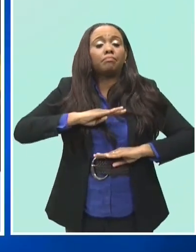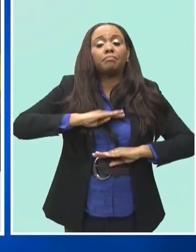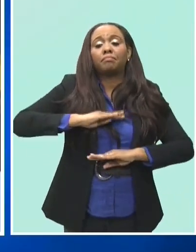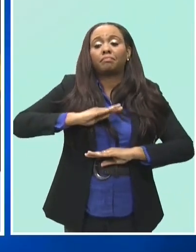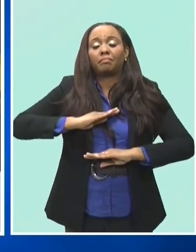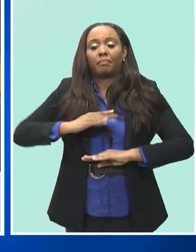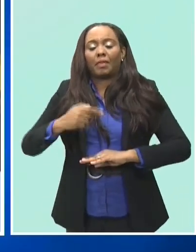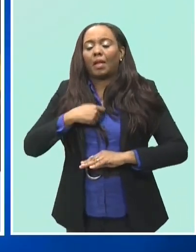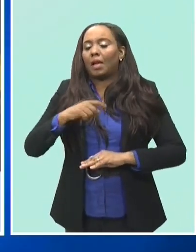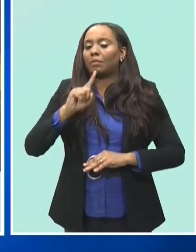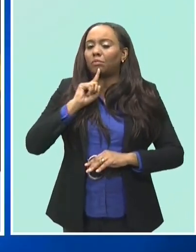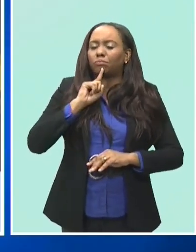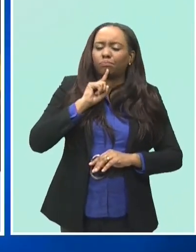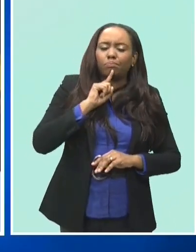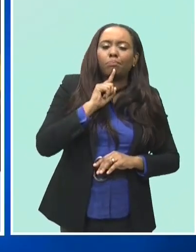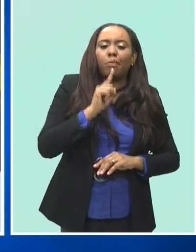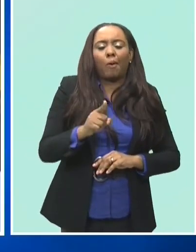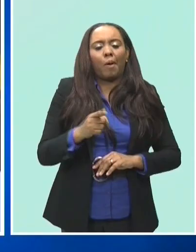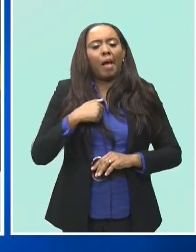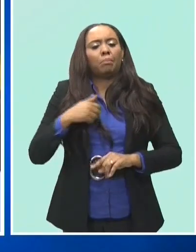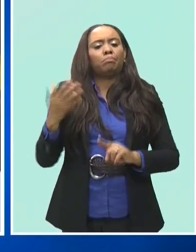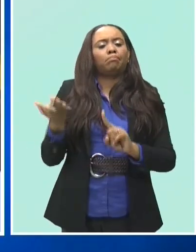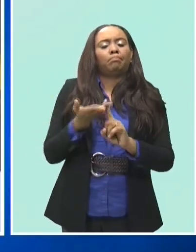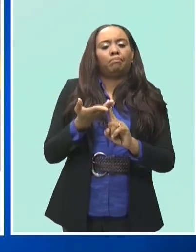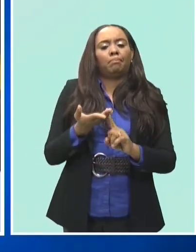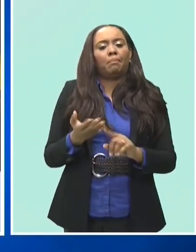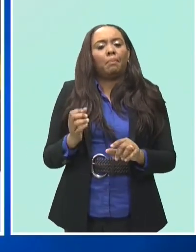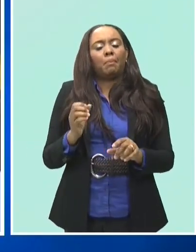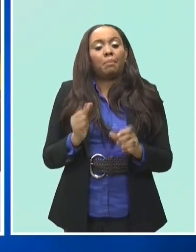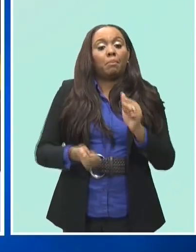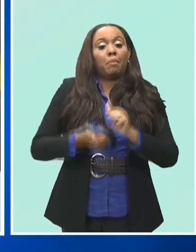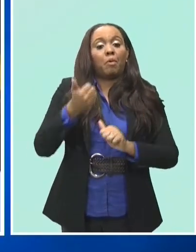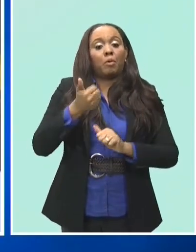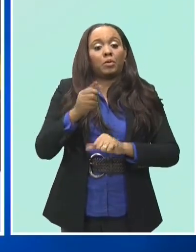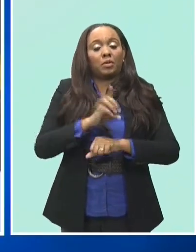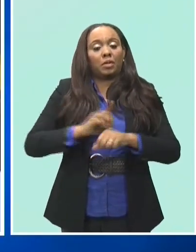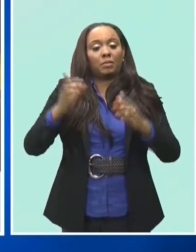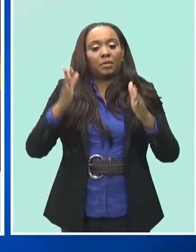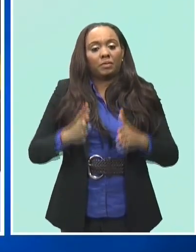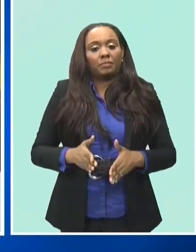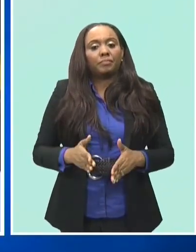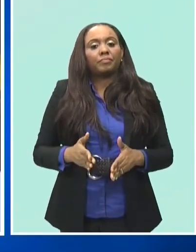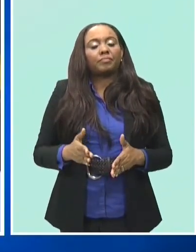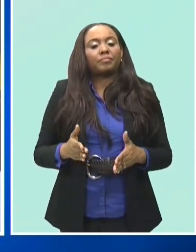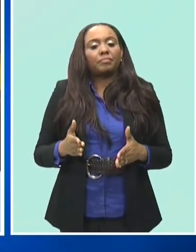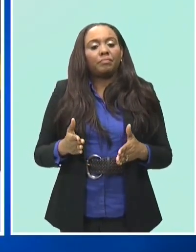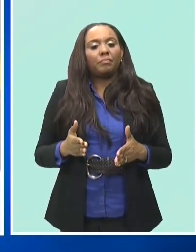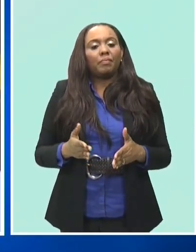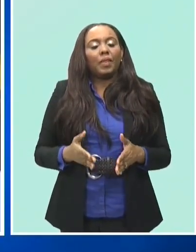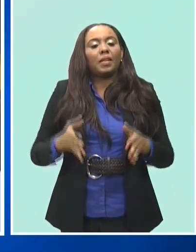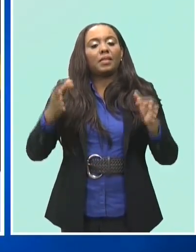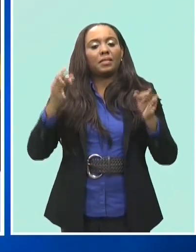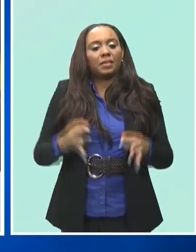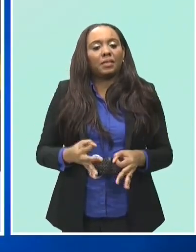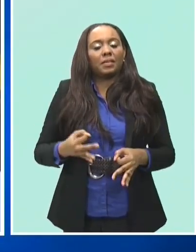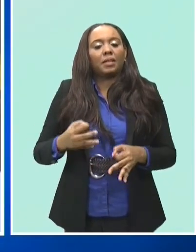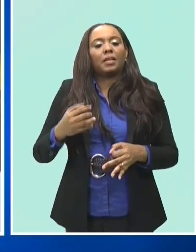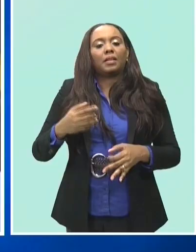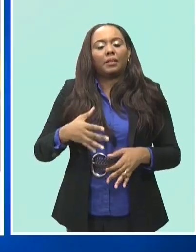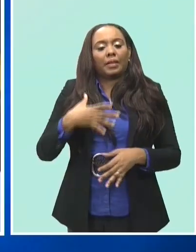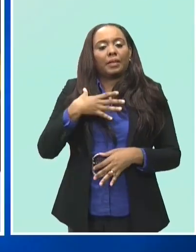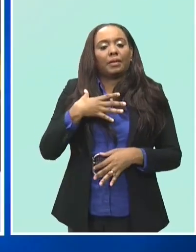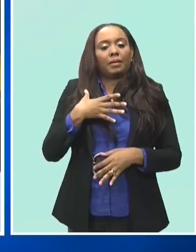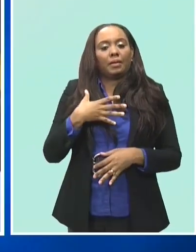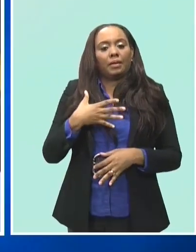and I am convinced that the vast majority of Dominicans have said they appreciate what Labour